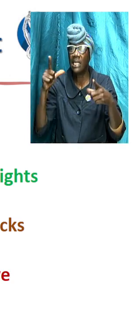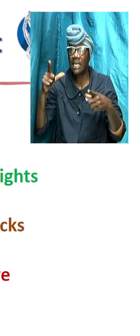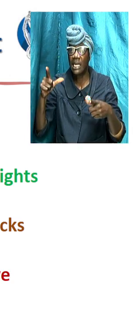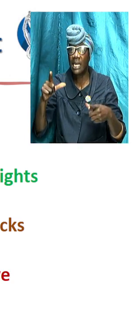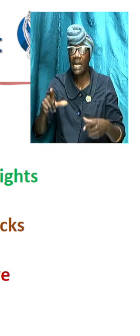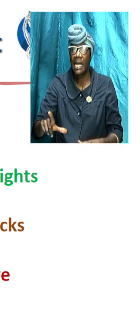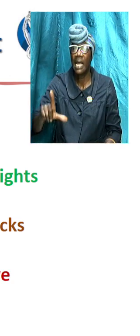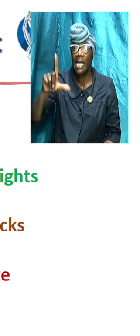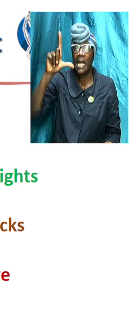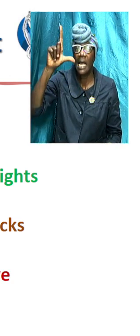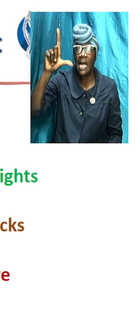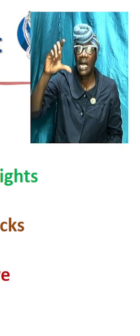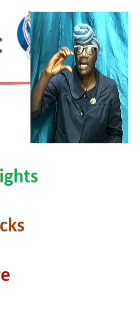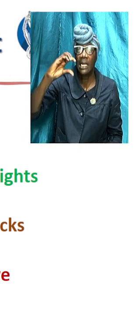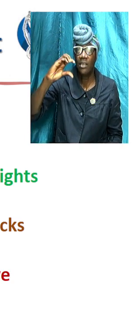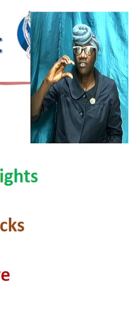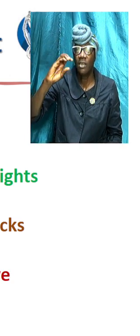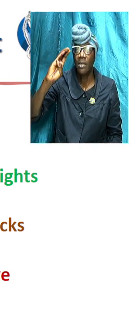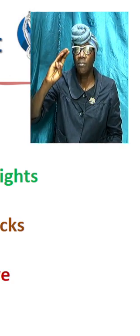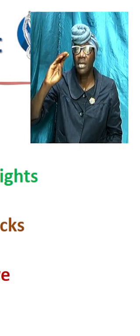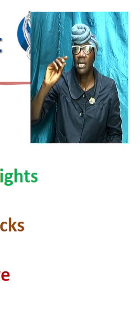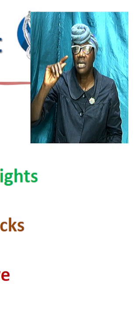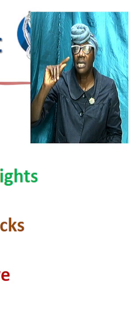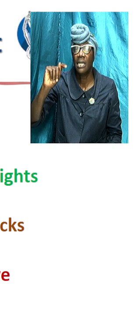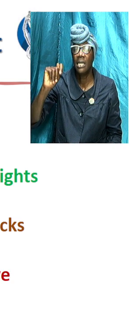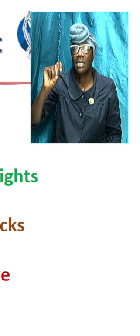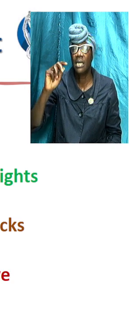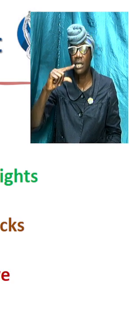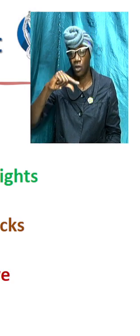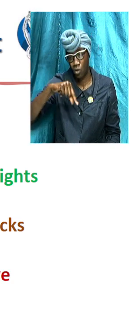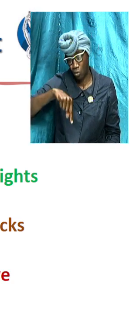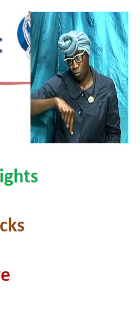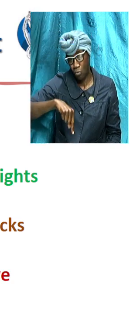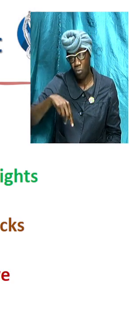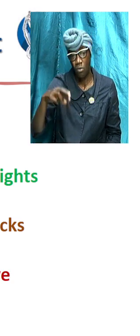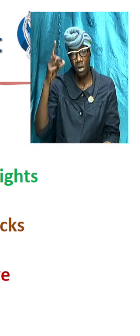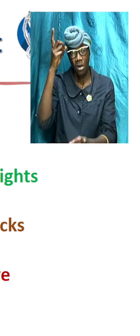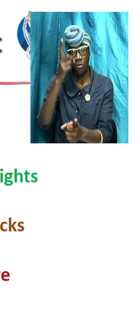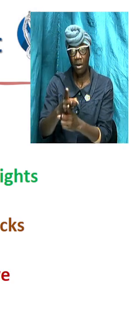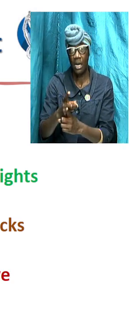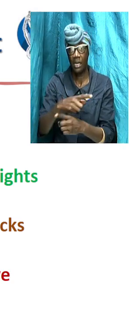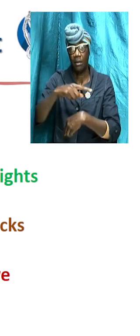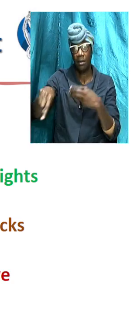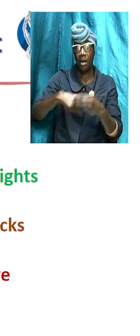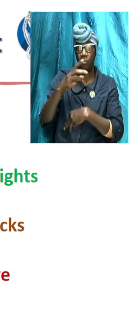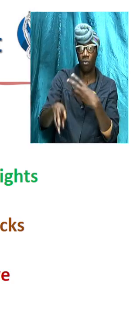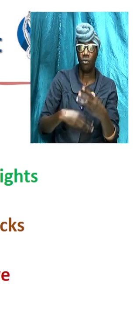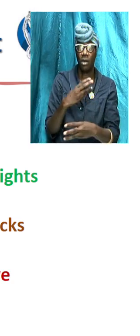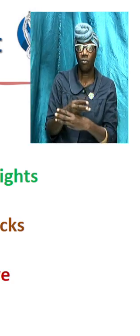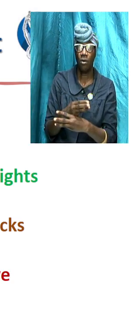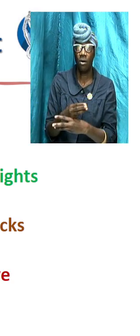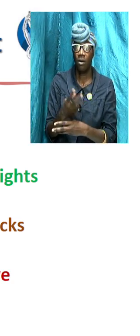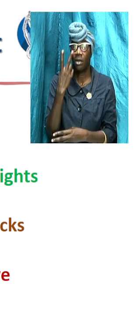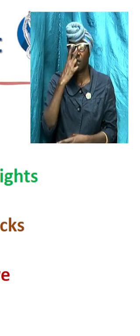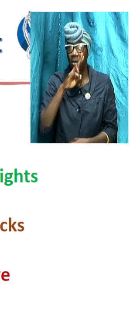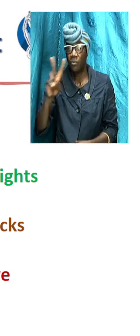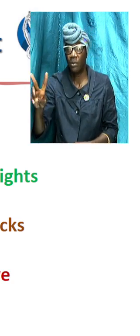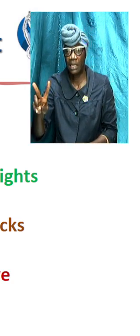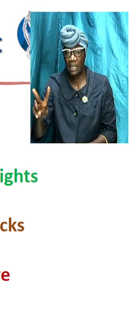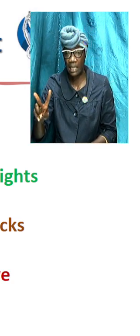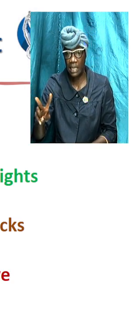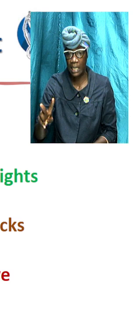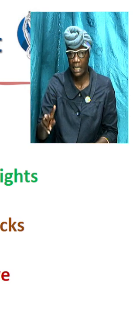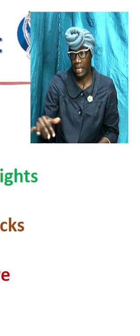LGBTQ rights. Praise God. Now, around the world, we see many